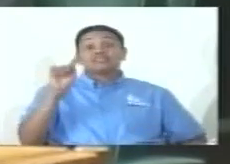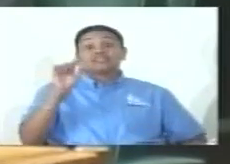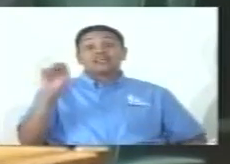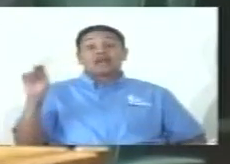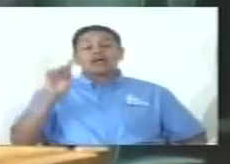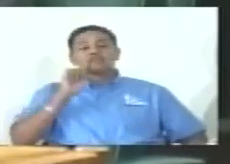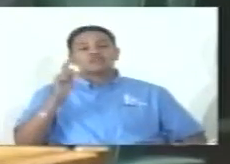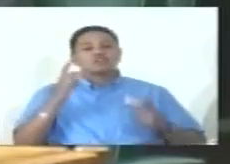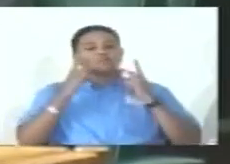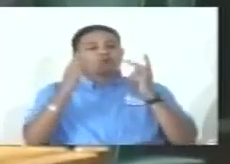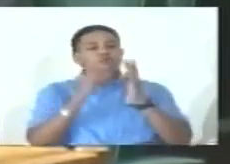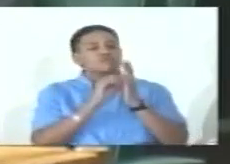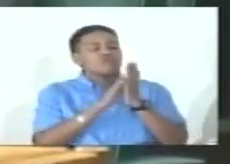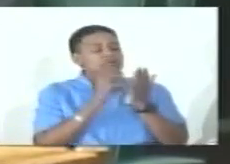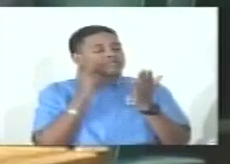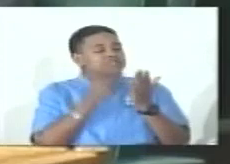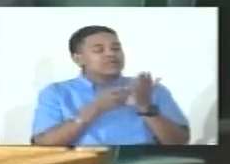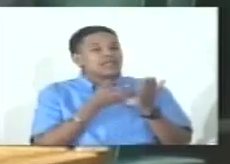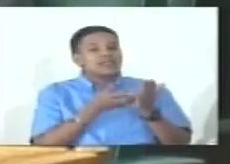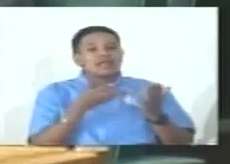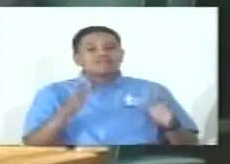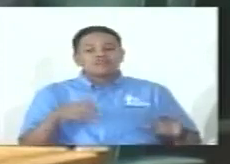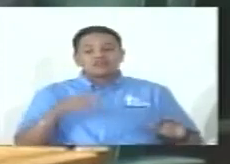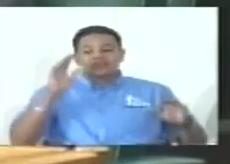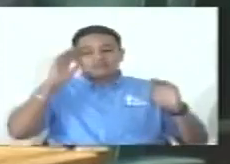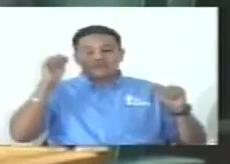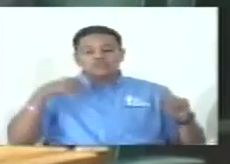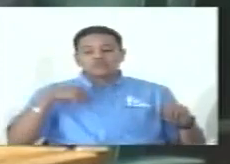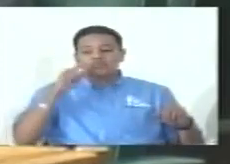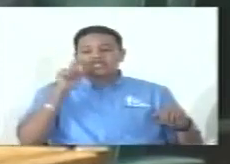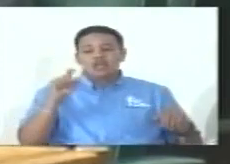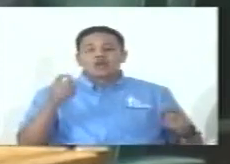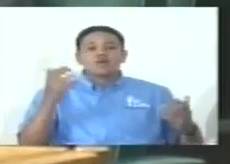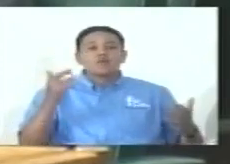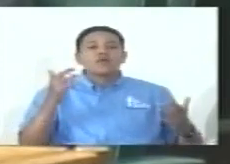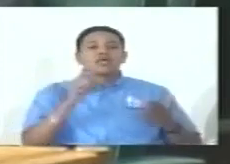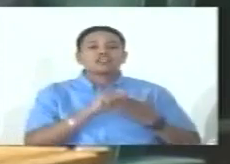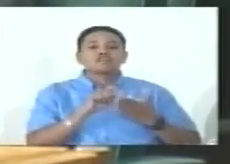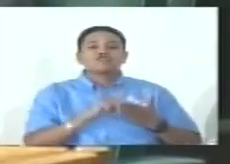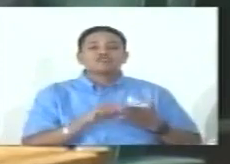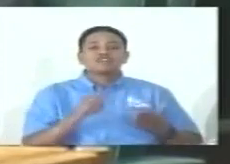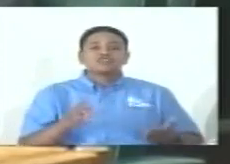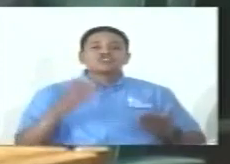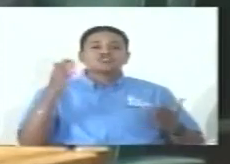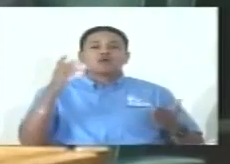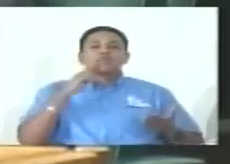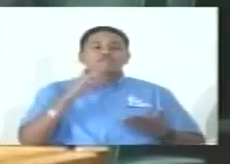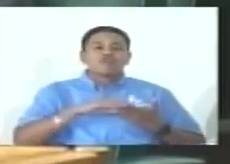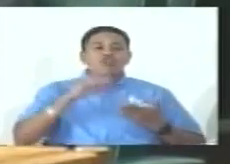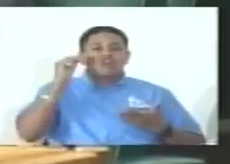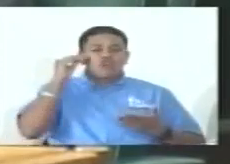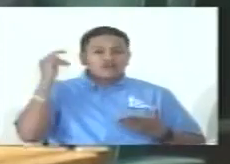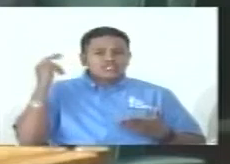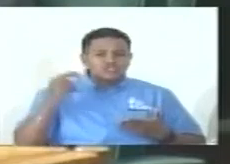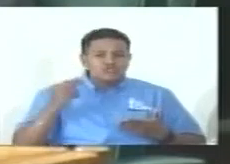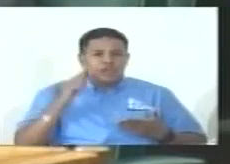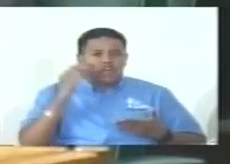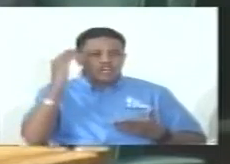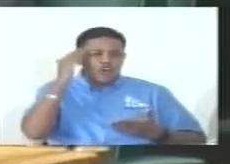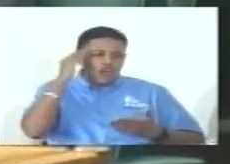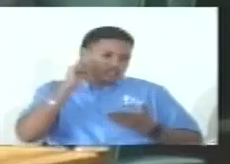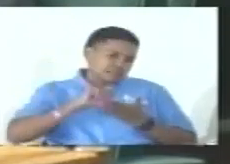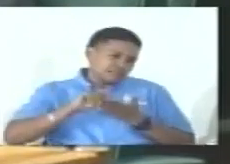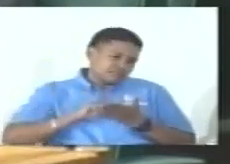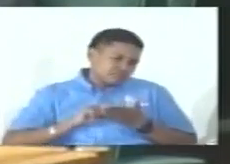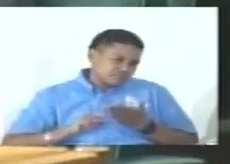public record. President, we need not await the written submissions of learned historians and knowledgeable scribes to now